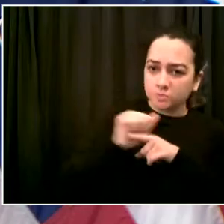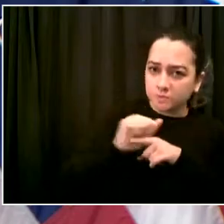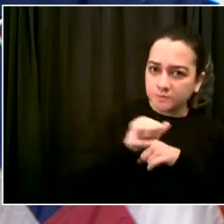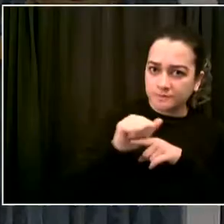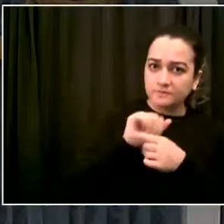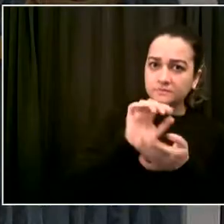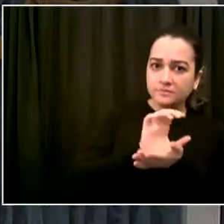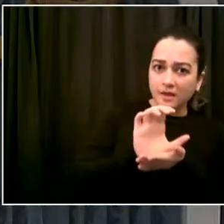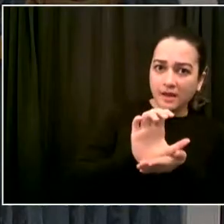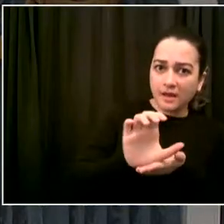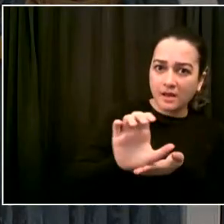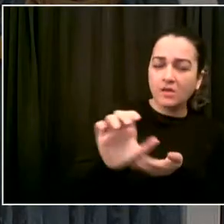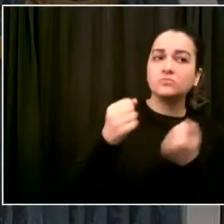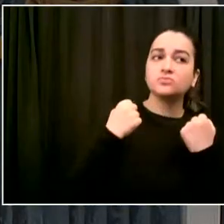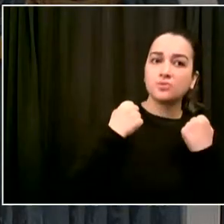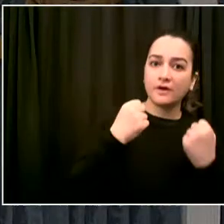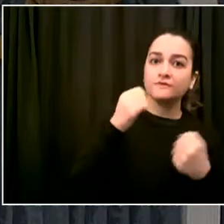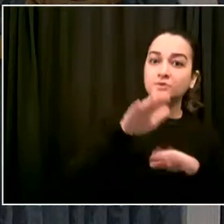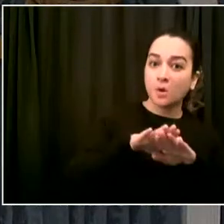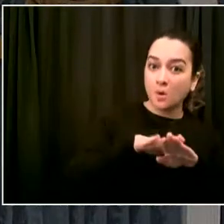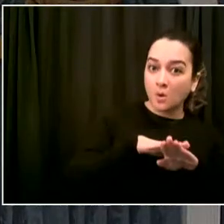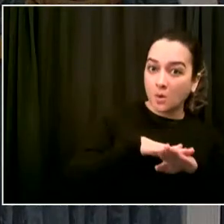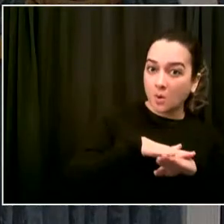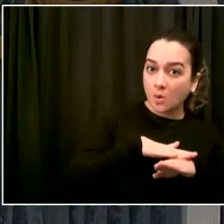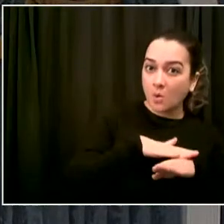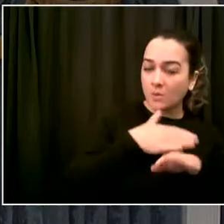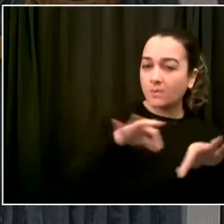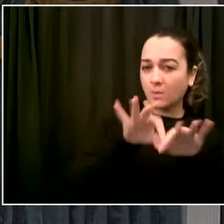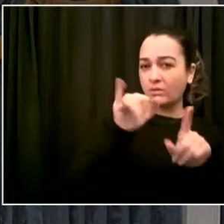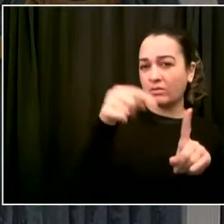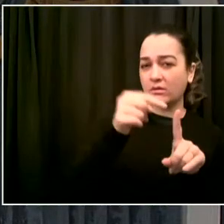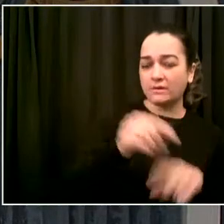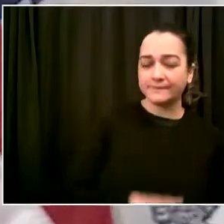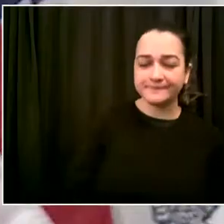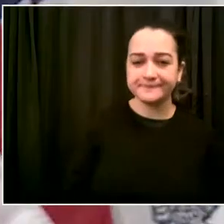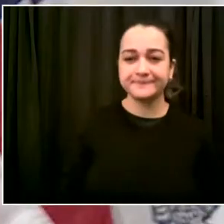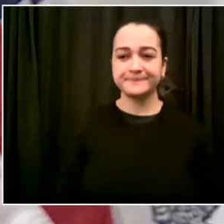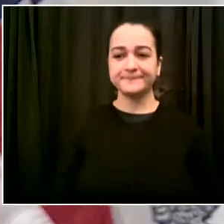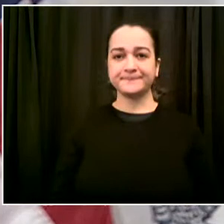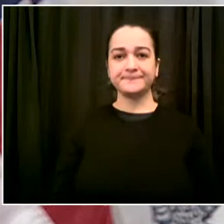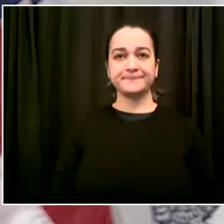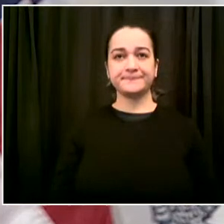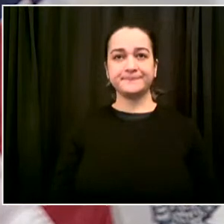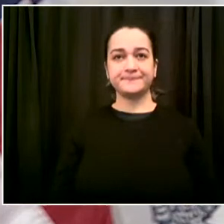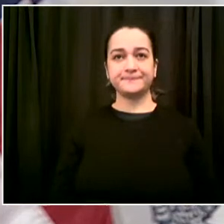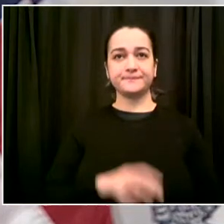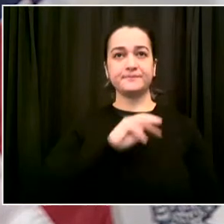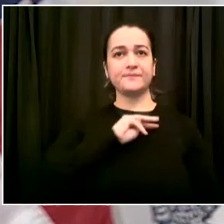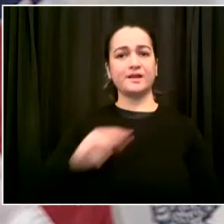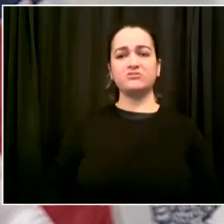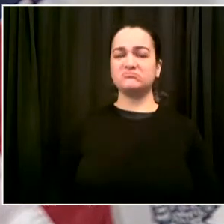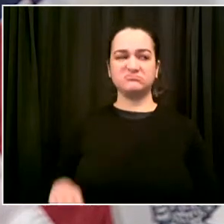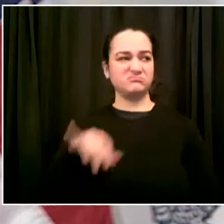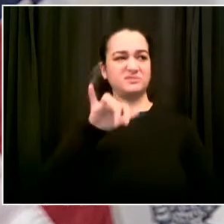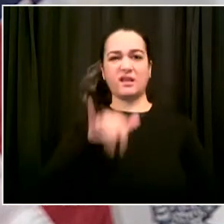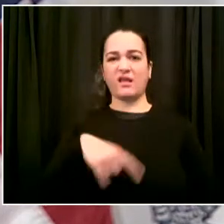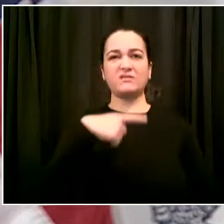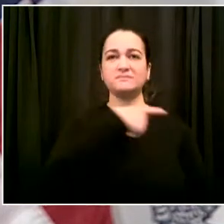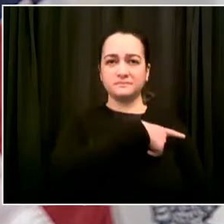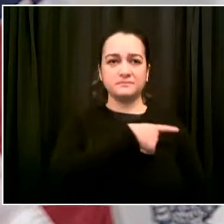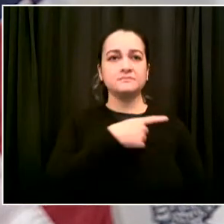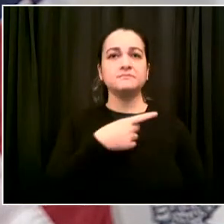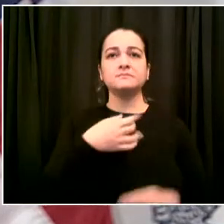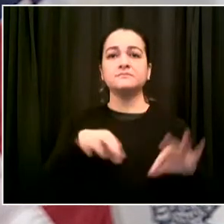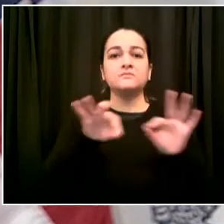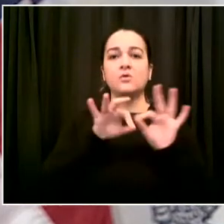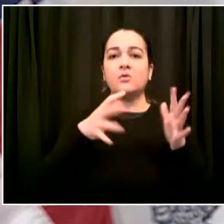Amen. And again, Rich, I've seen the heroic work of the men and women of sanitation. I've been there